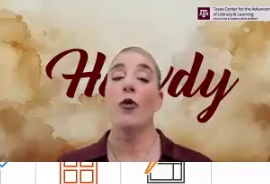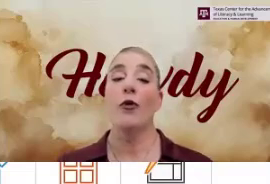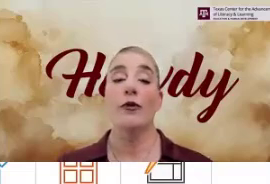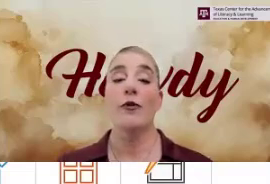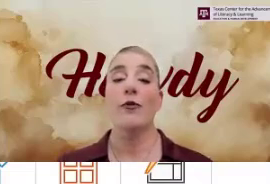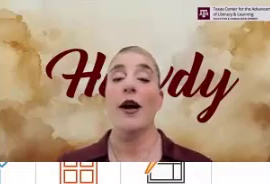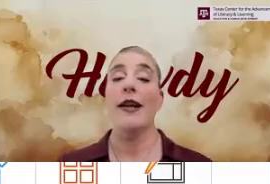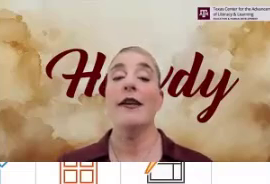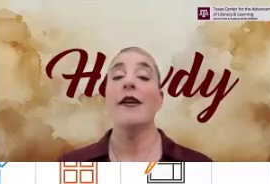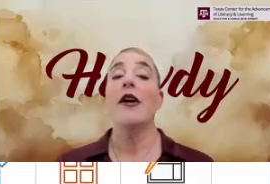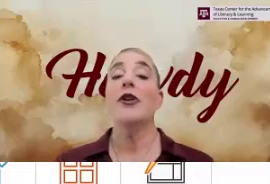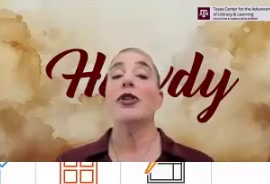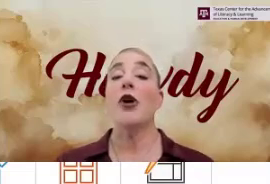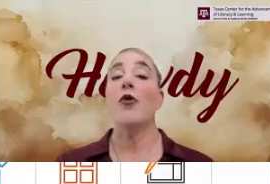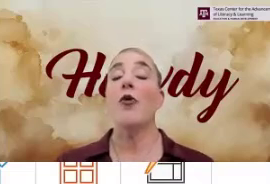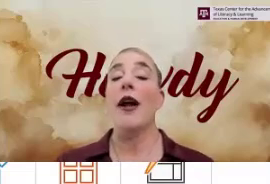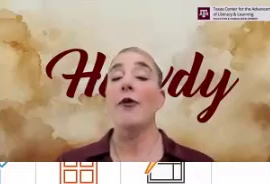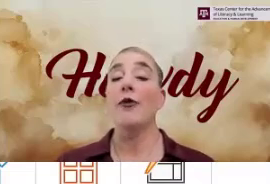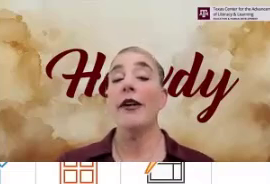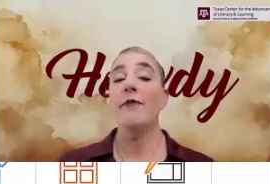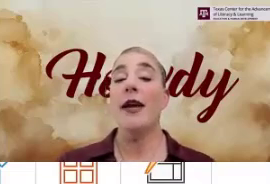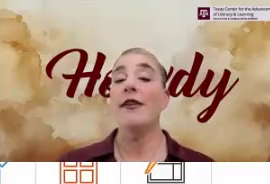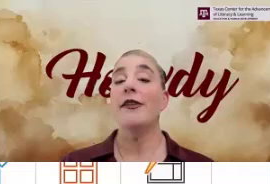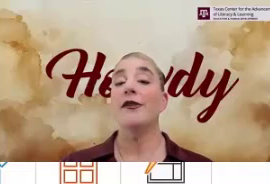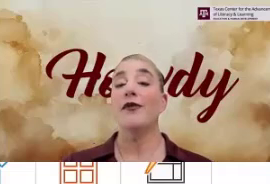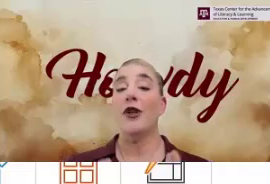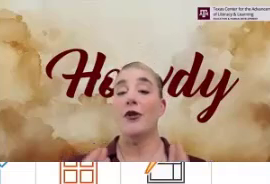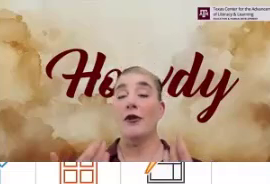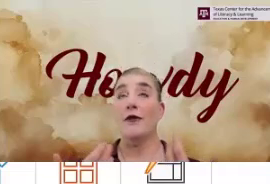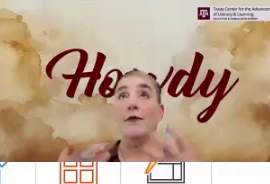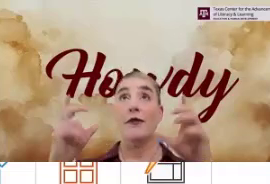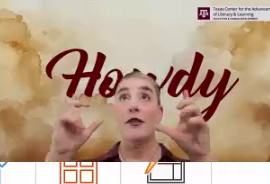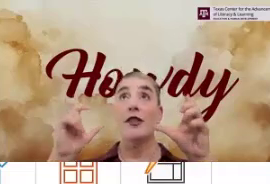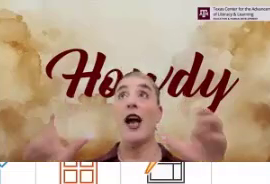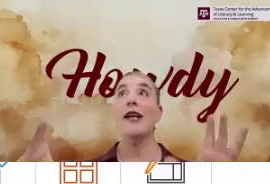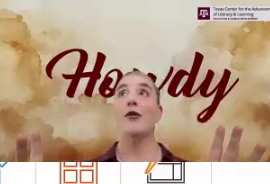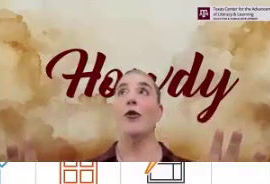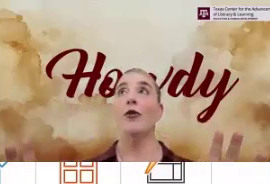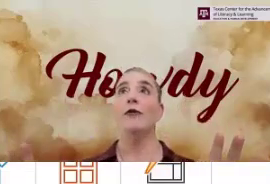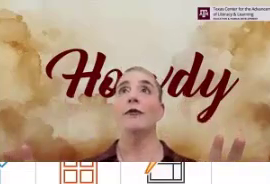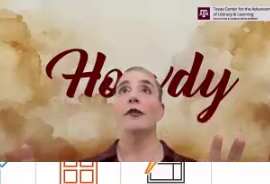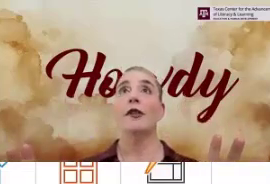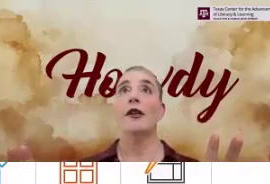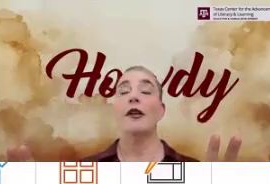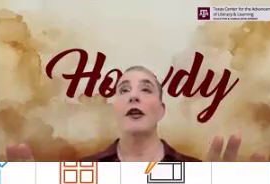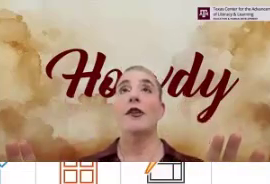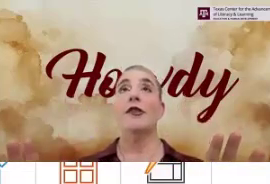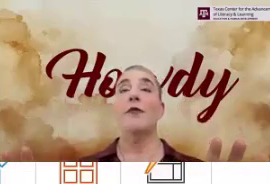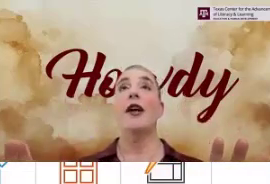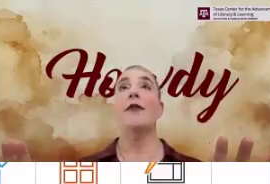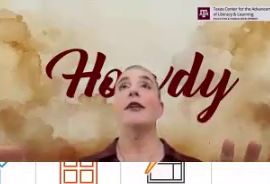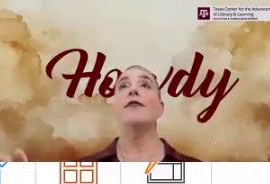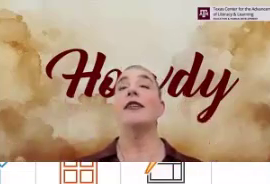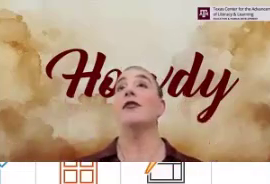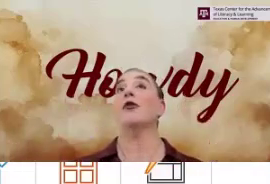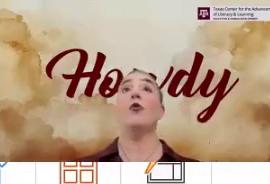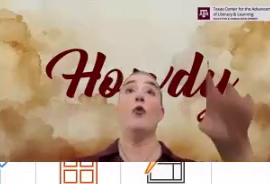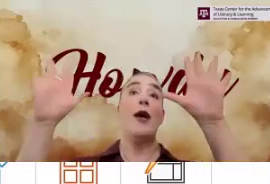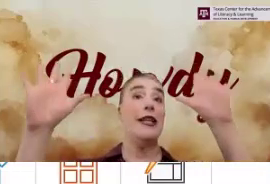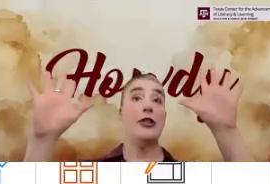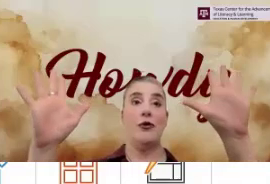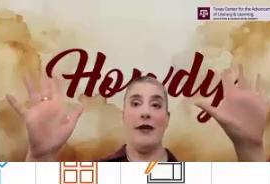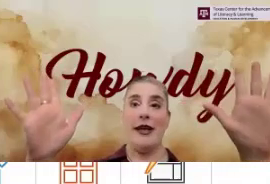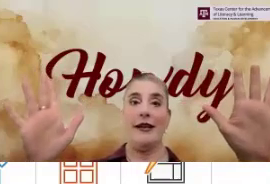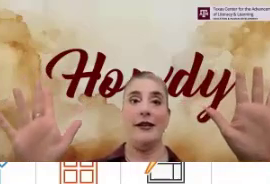or rule, right? So what I recommend is for your title, sometimes I think